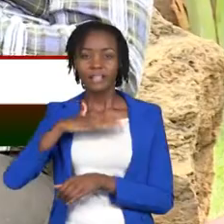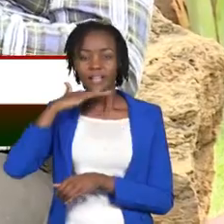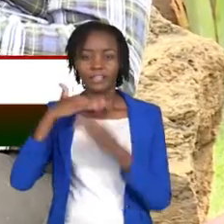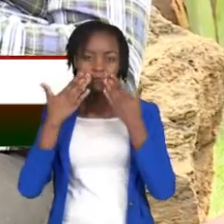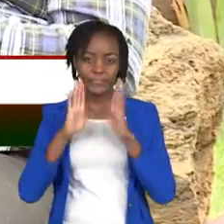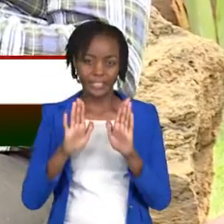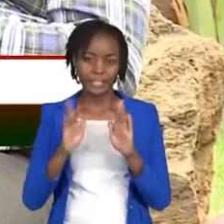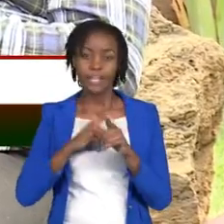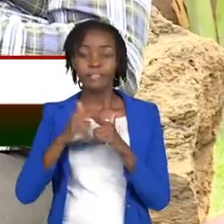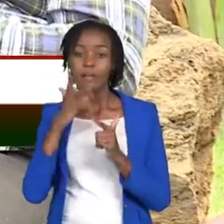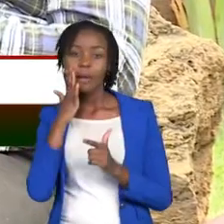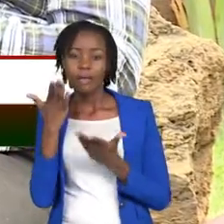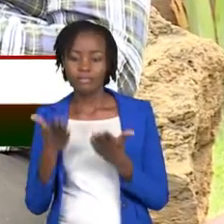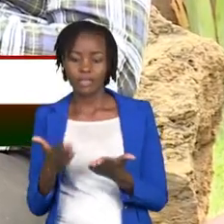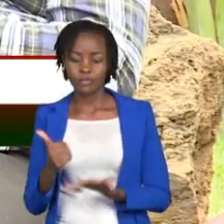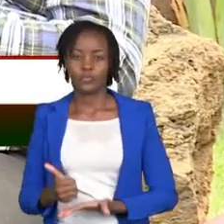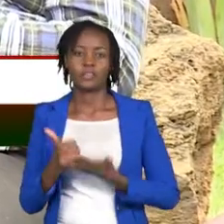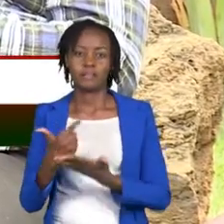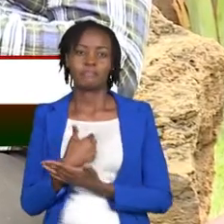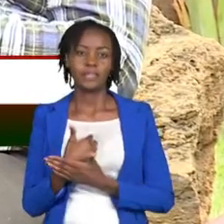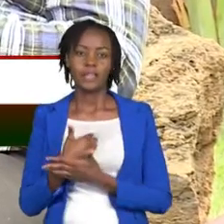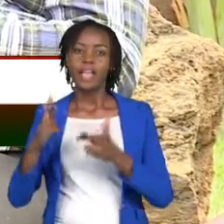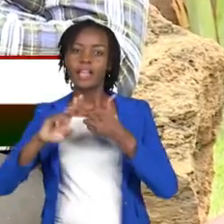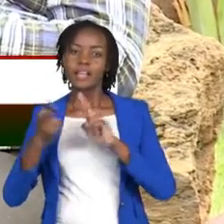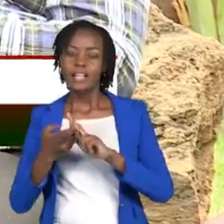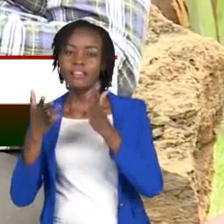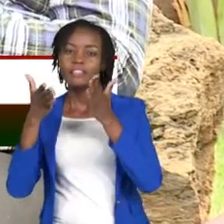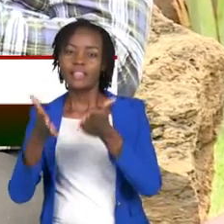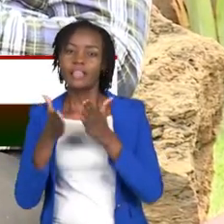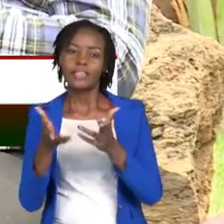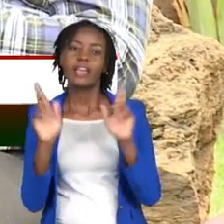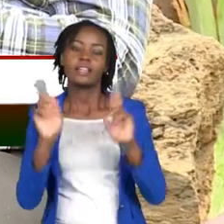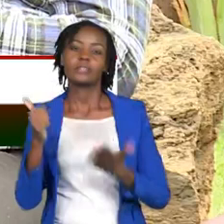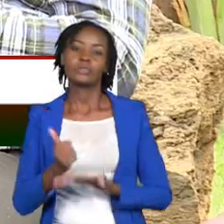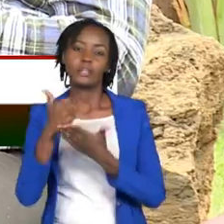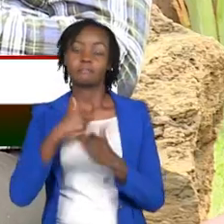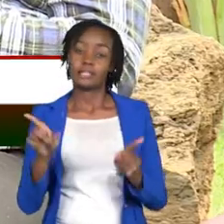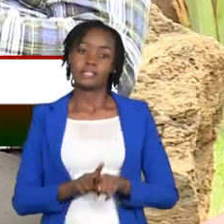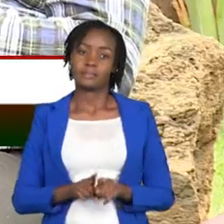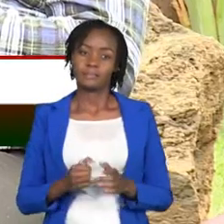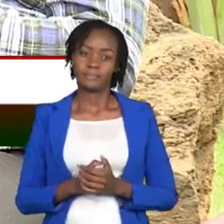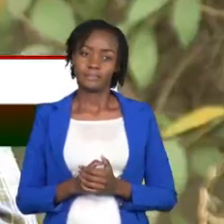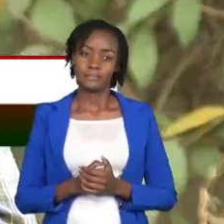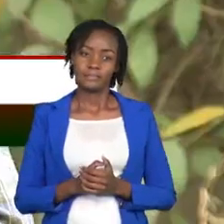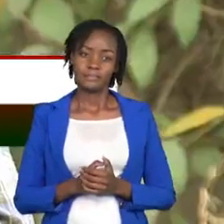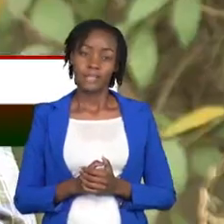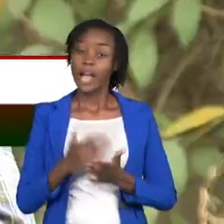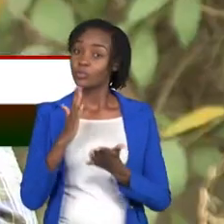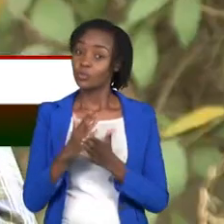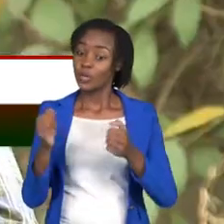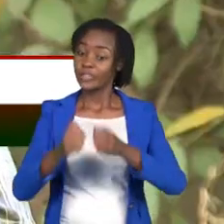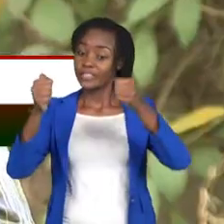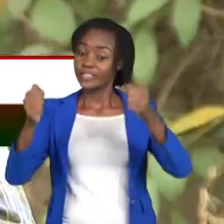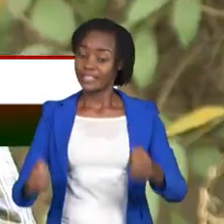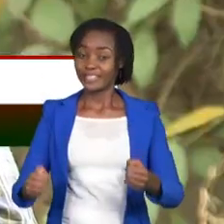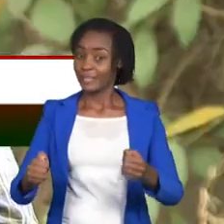relatives who have been there throughout to walk me through the journey of education. And every system has a fault. For as long as it's